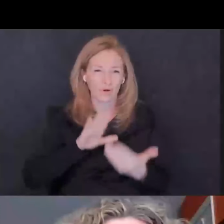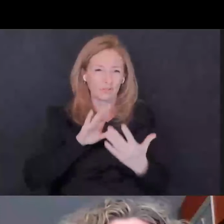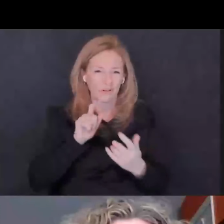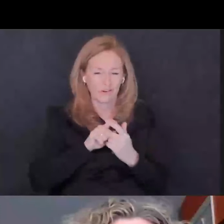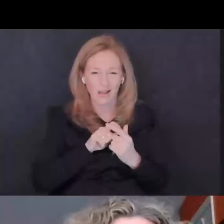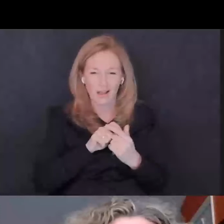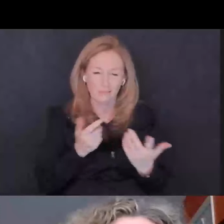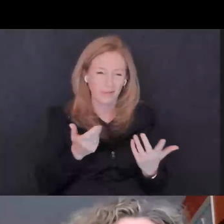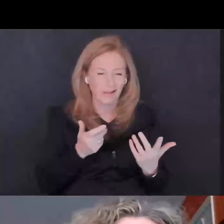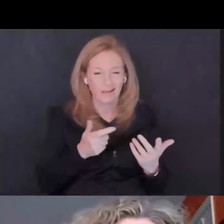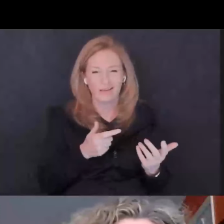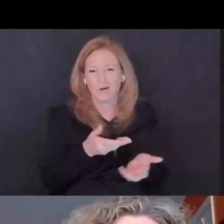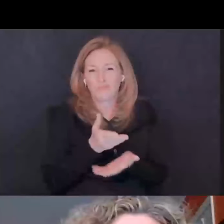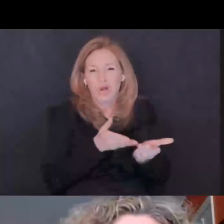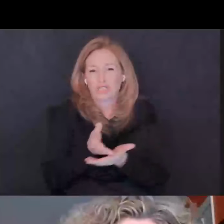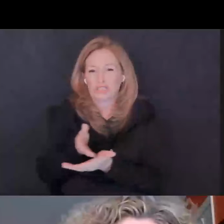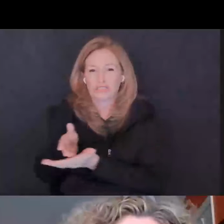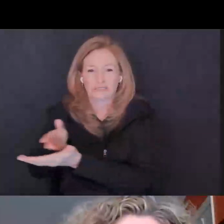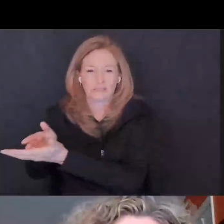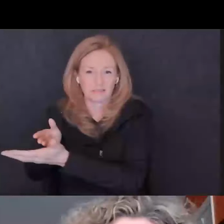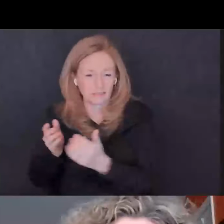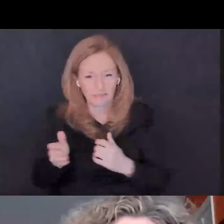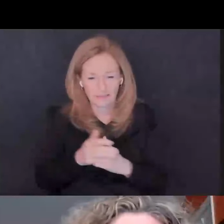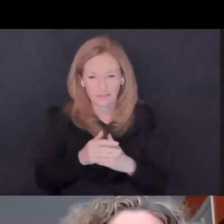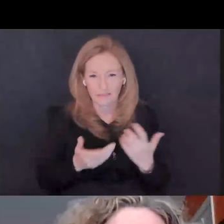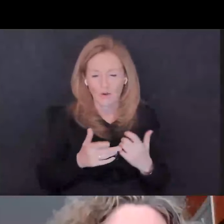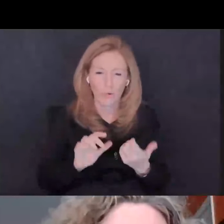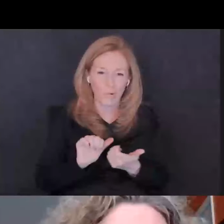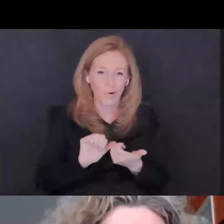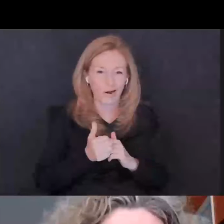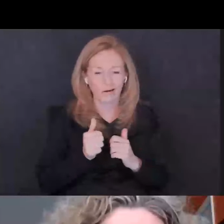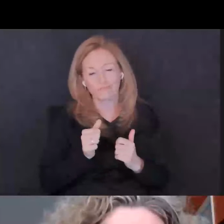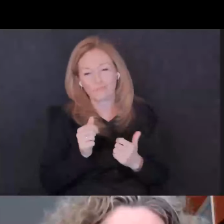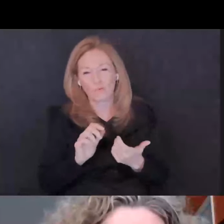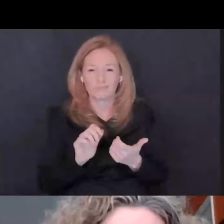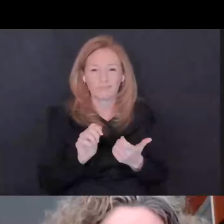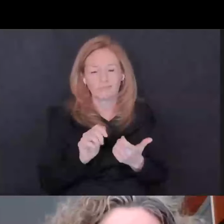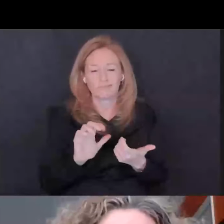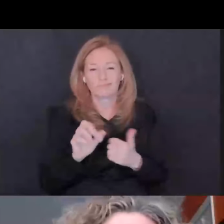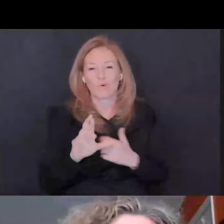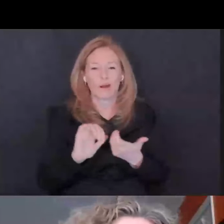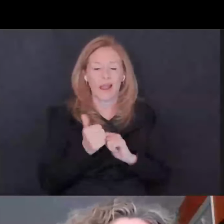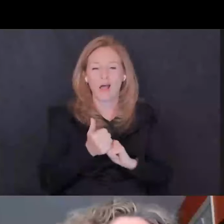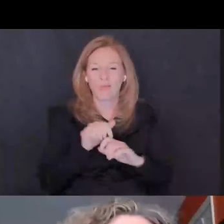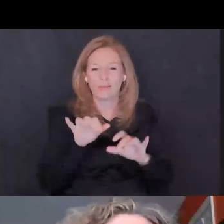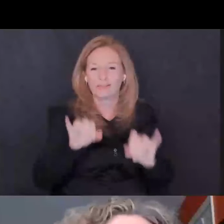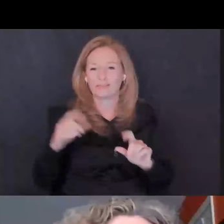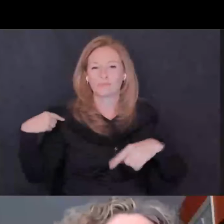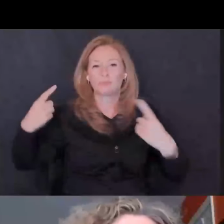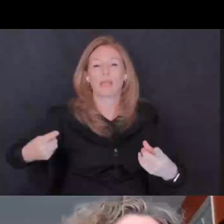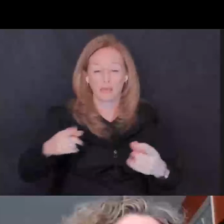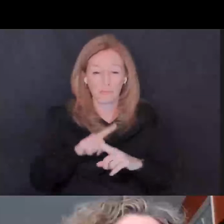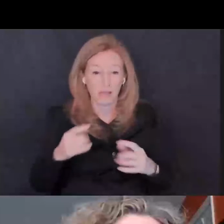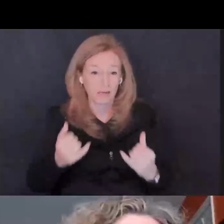type of thing, or only looking at the way the system has been, this approach really looks at where is the system